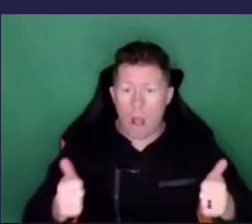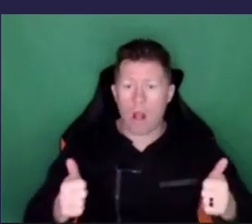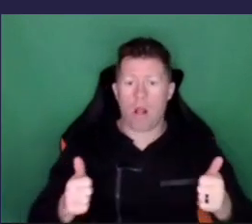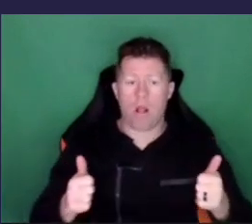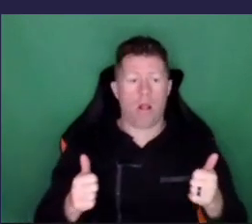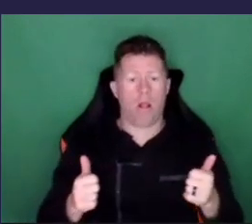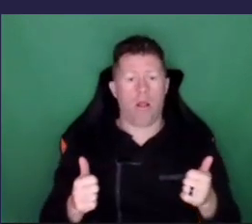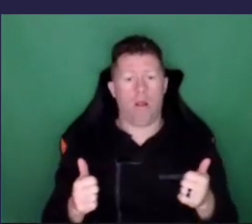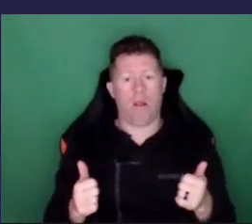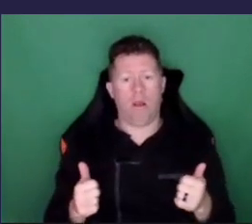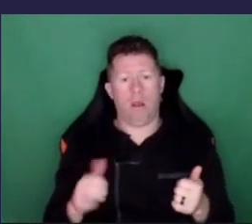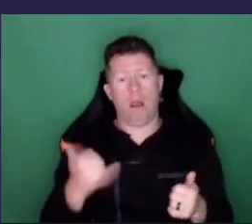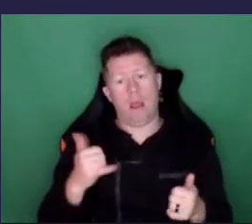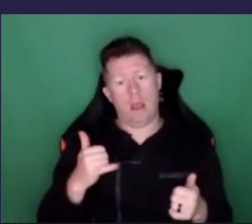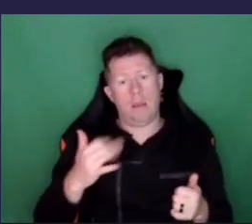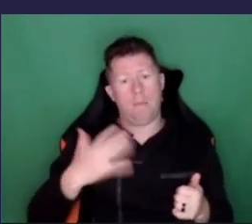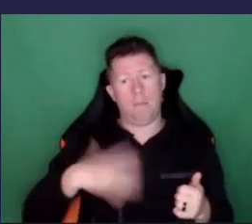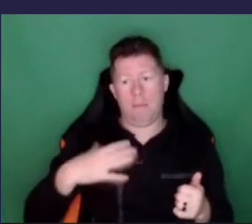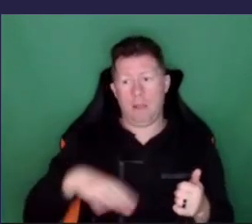You may have to do this more than